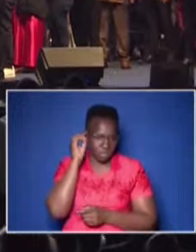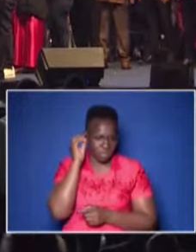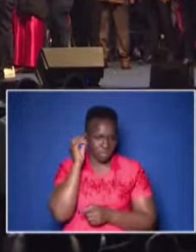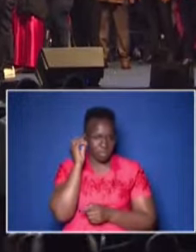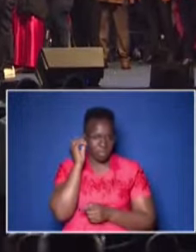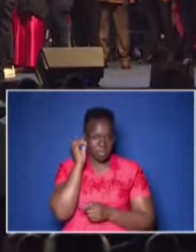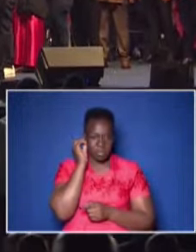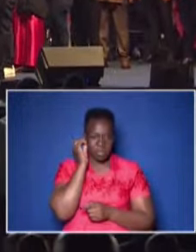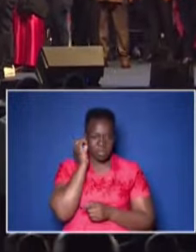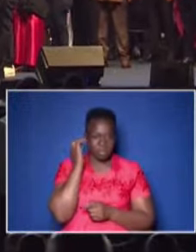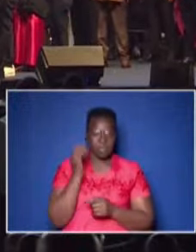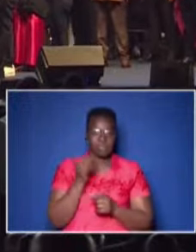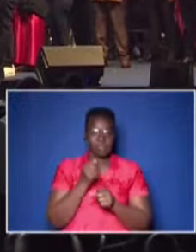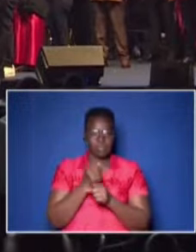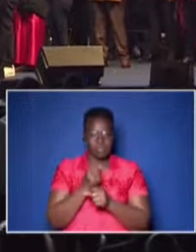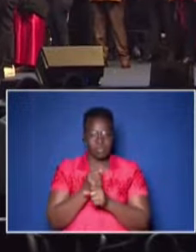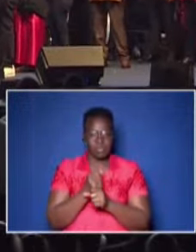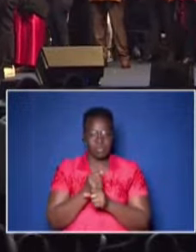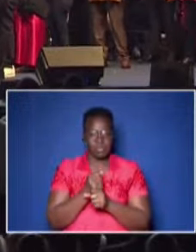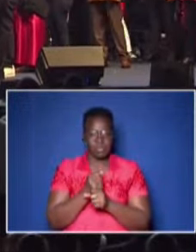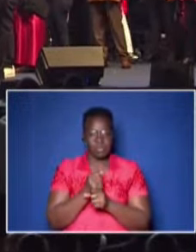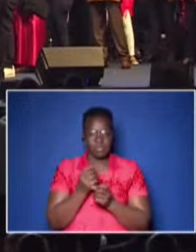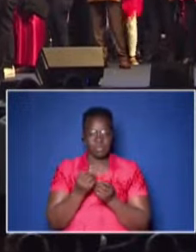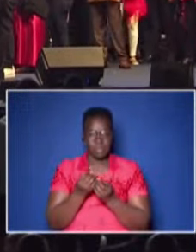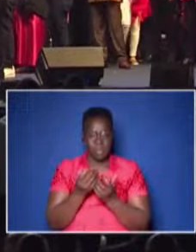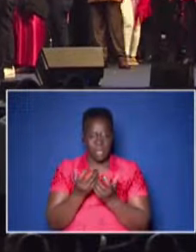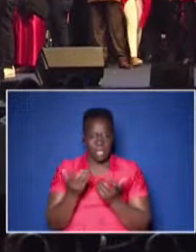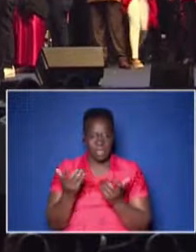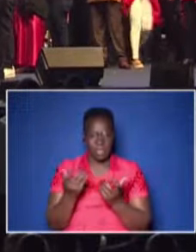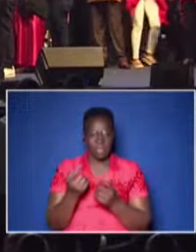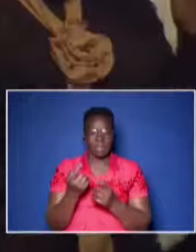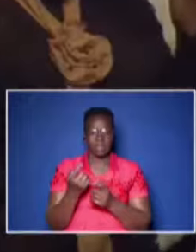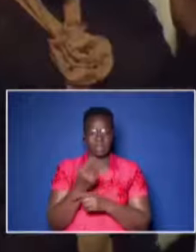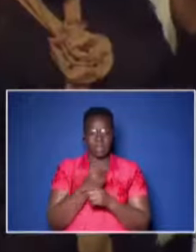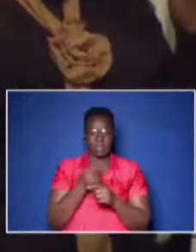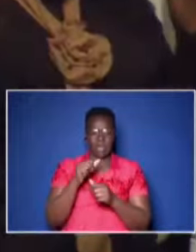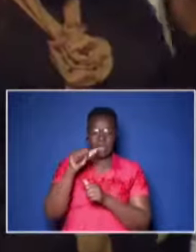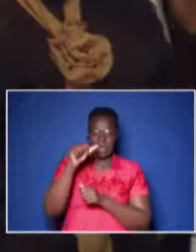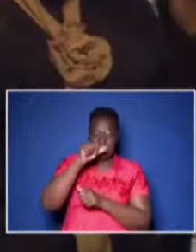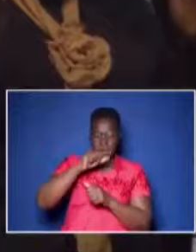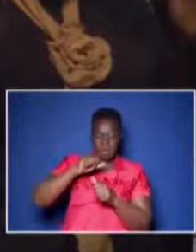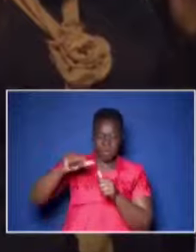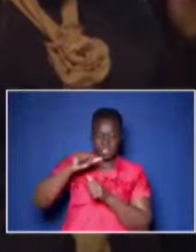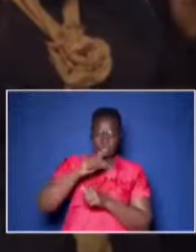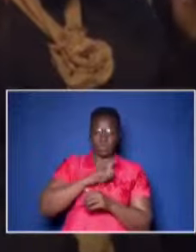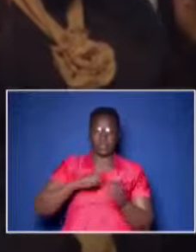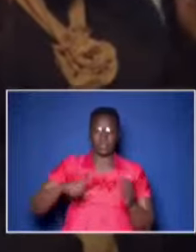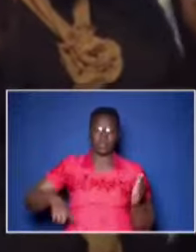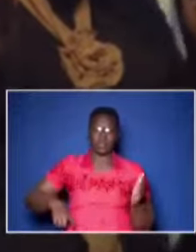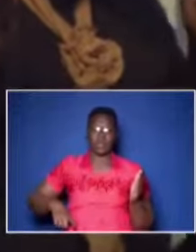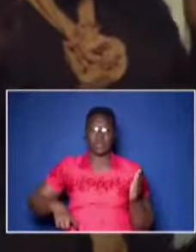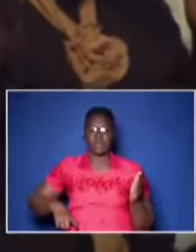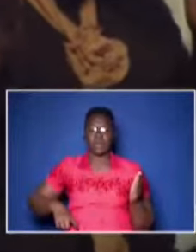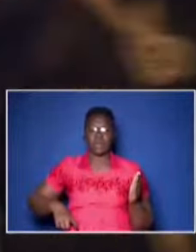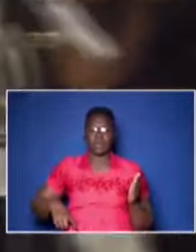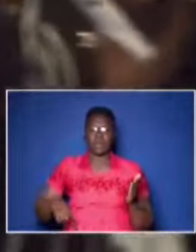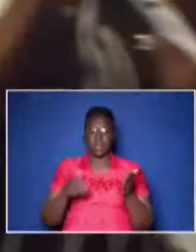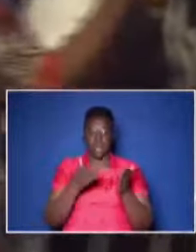this very hour the anointing of the Lord here it